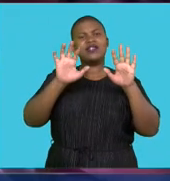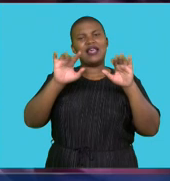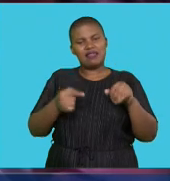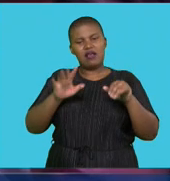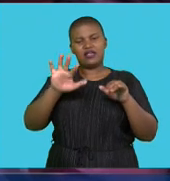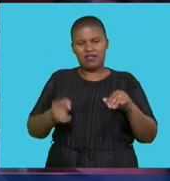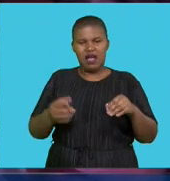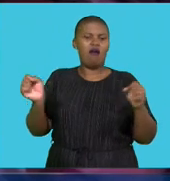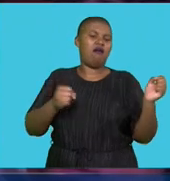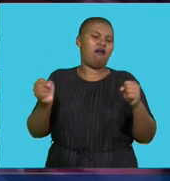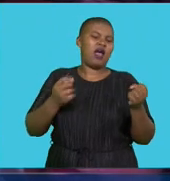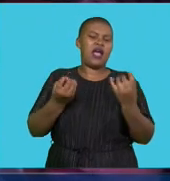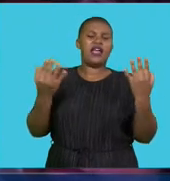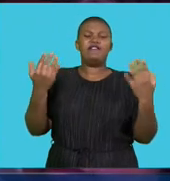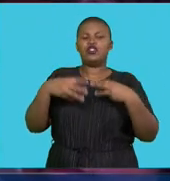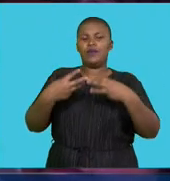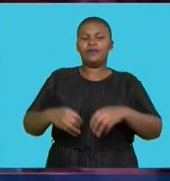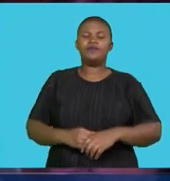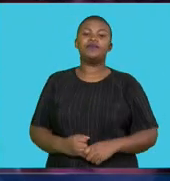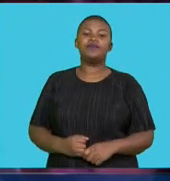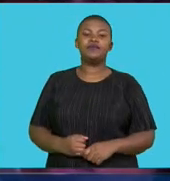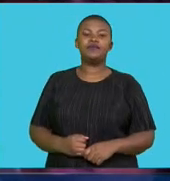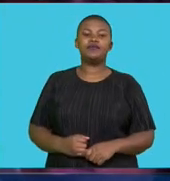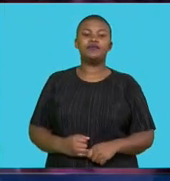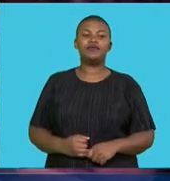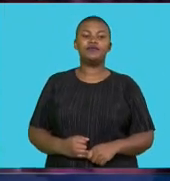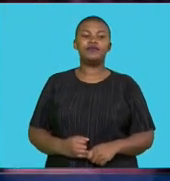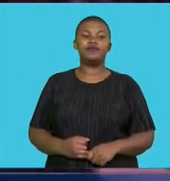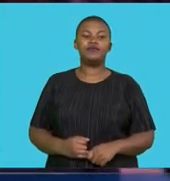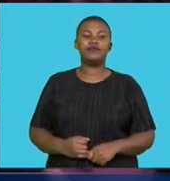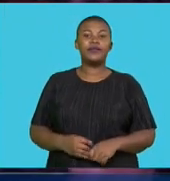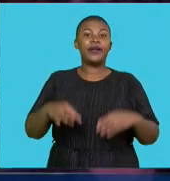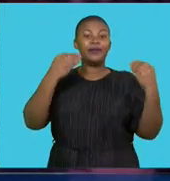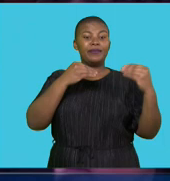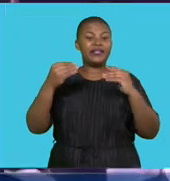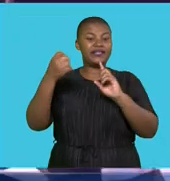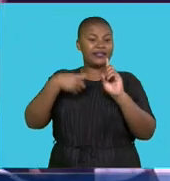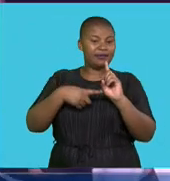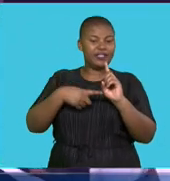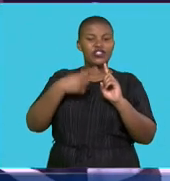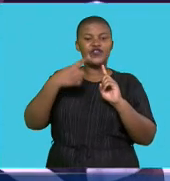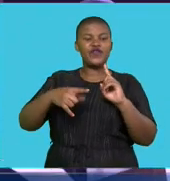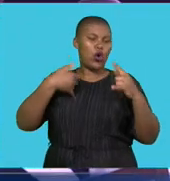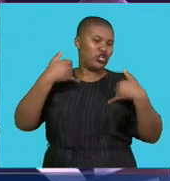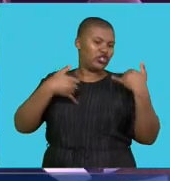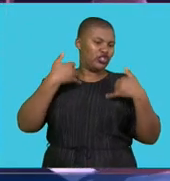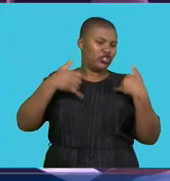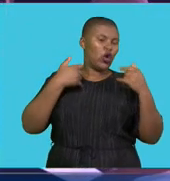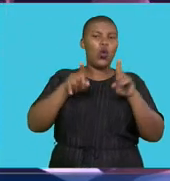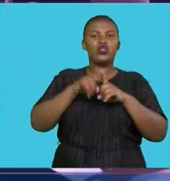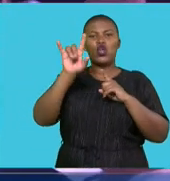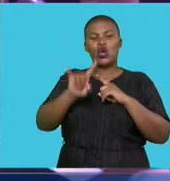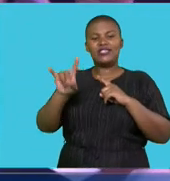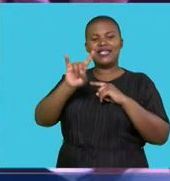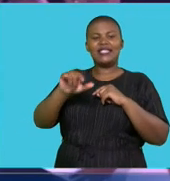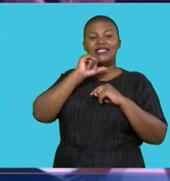Kuse njalo ongumunye wosoma bizni, isi o sebenza uwezo mnabelega, kanye na mao teela uwezo ugu tim, labo